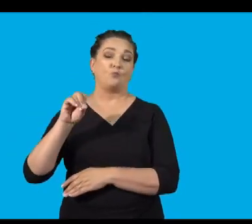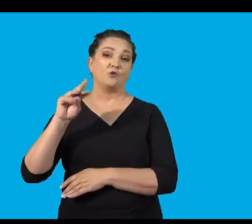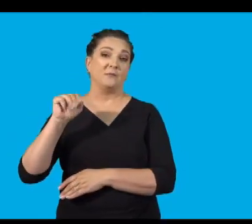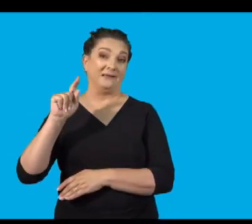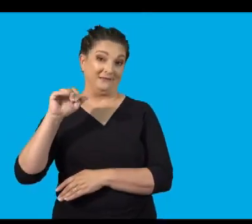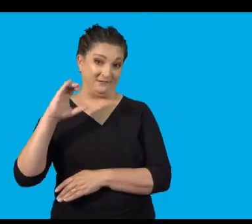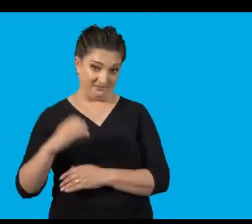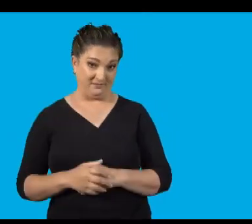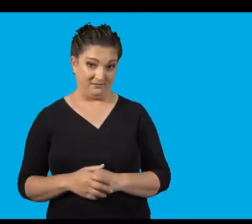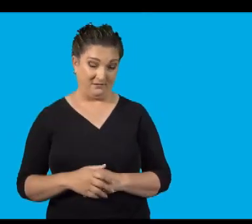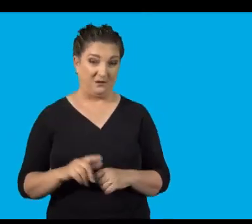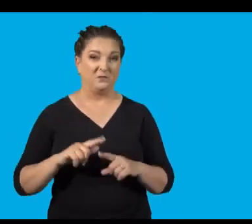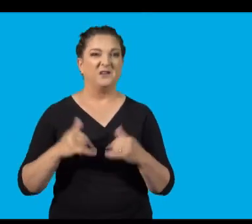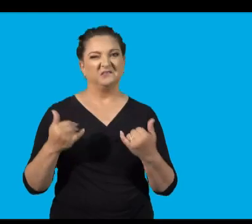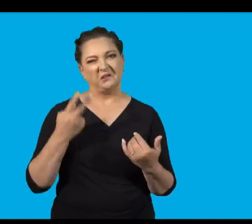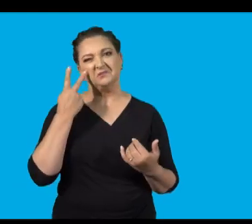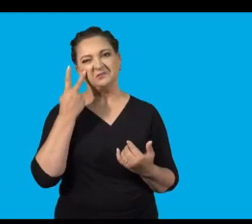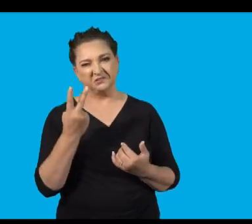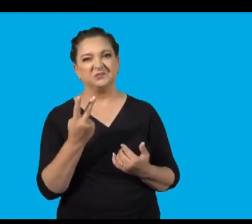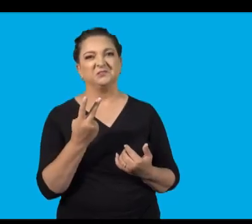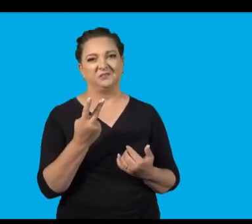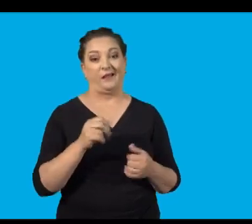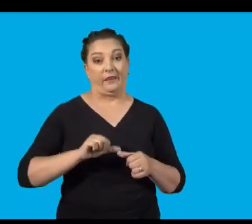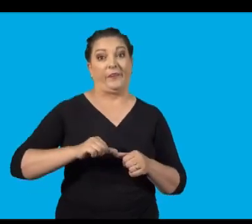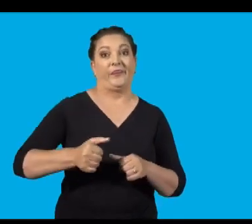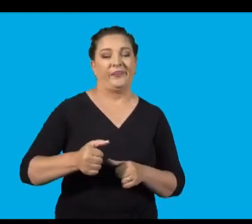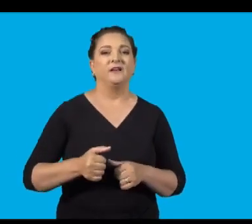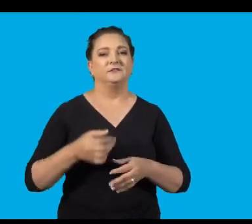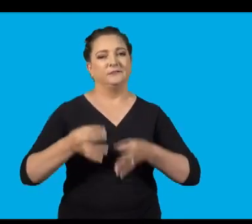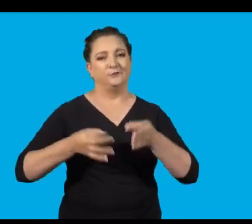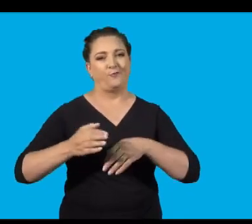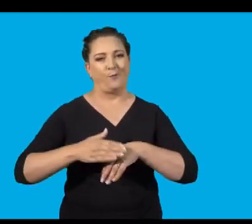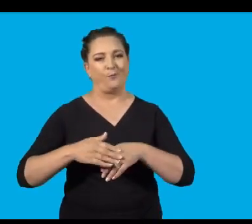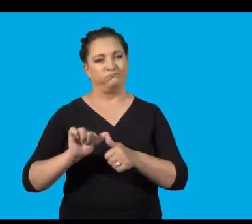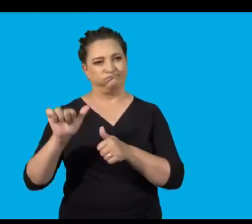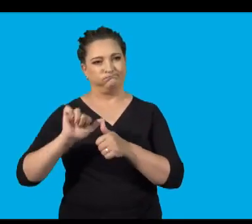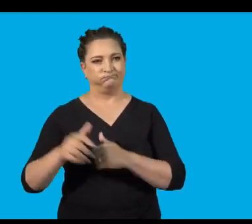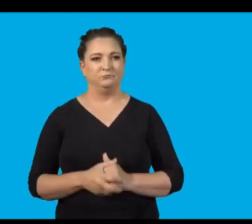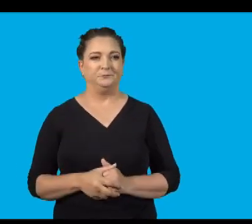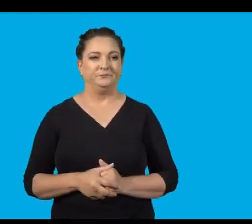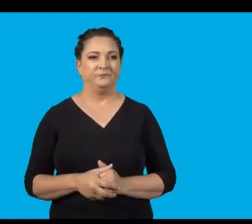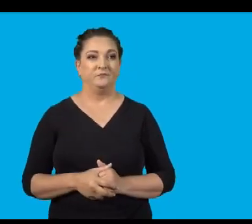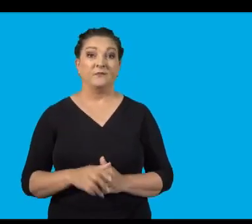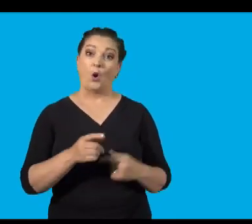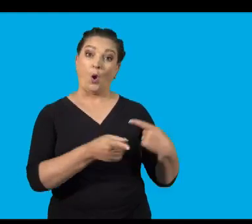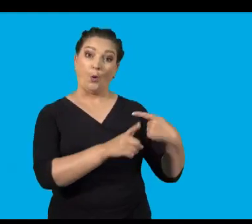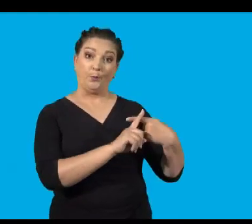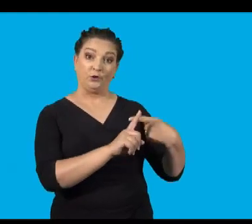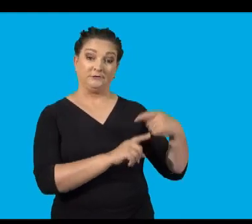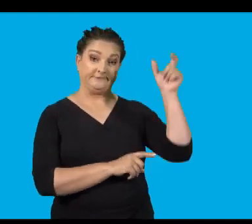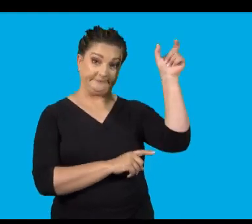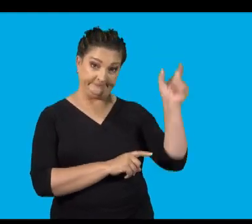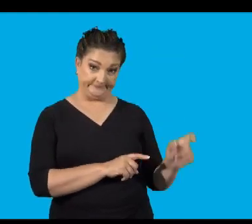to break down this a little bit better for you in our next segment. So look at this, right? When you have your